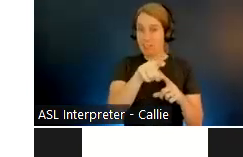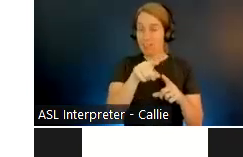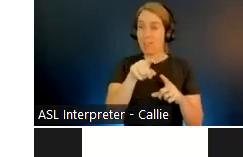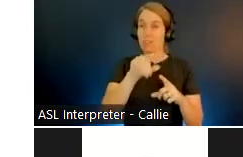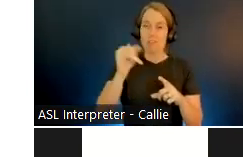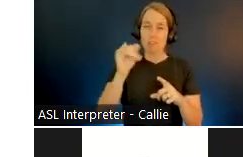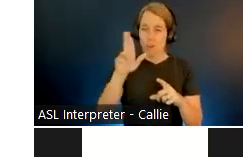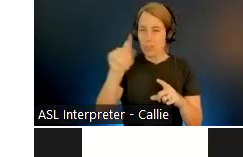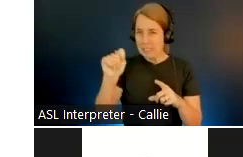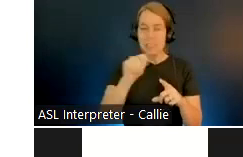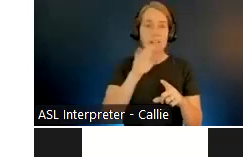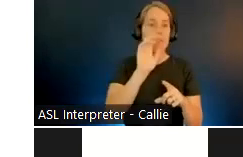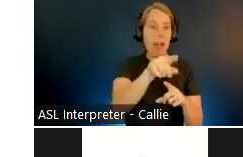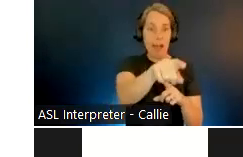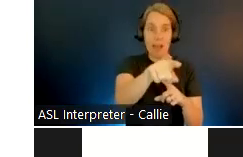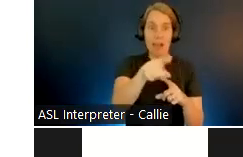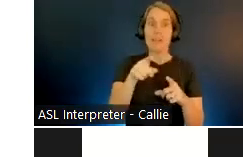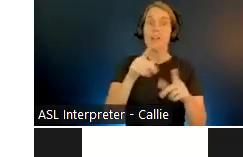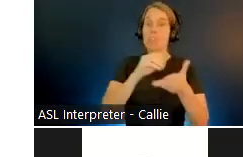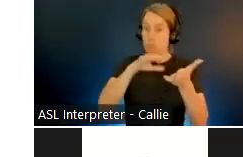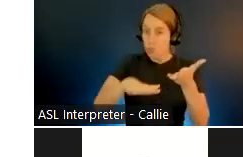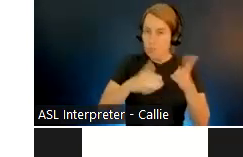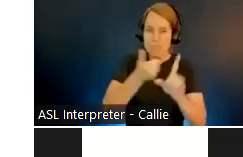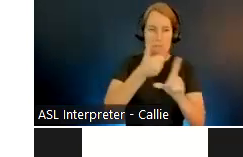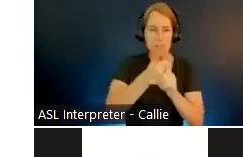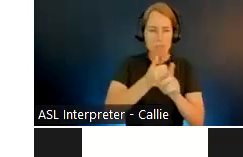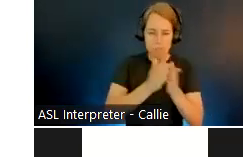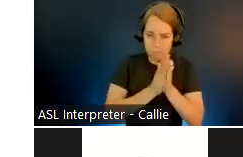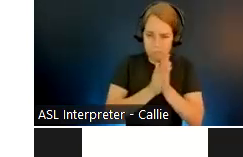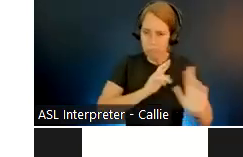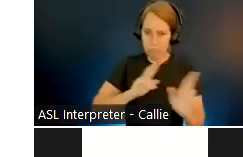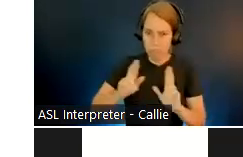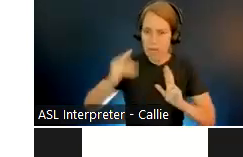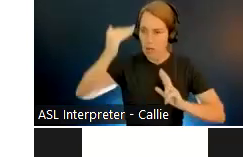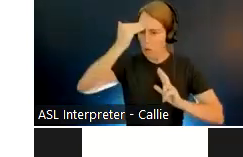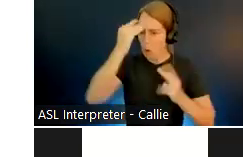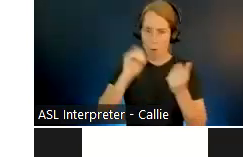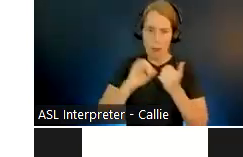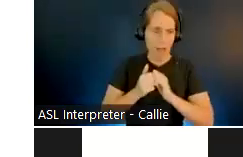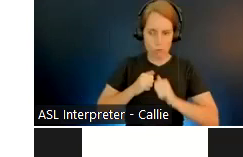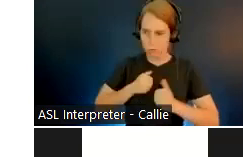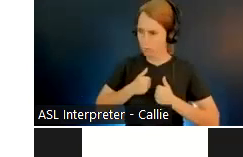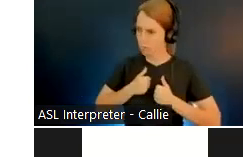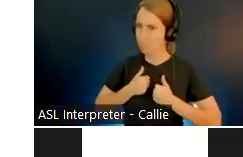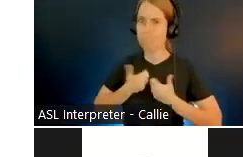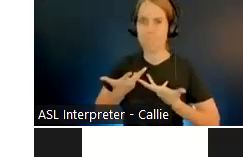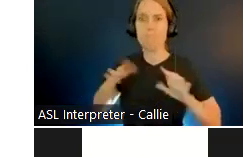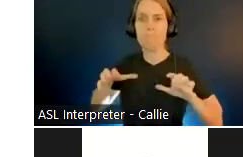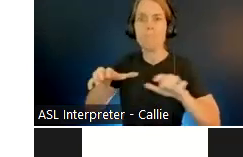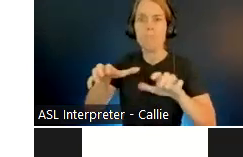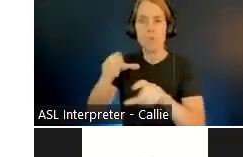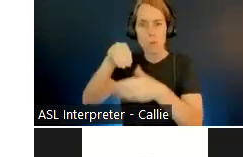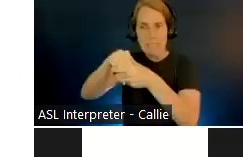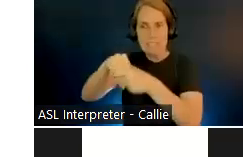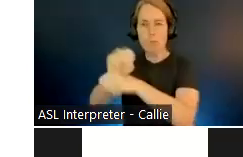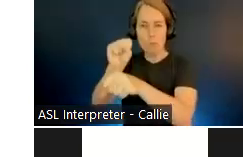operating successfully in the workplace. Self-advocacy instruction, really important. Person-centered